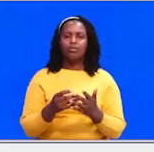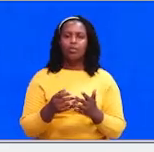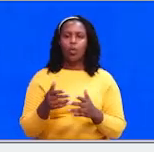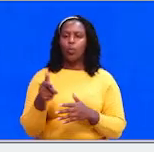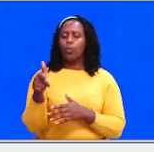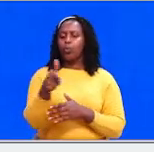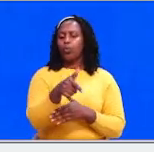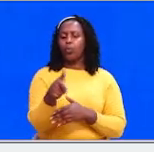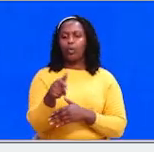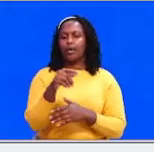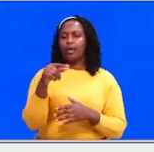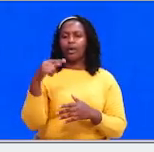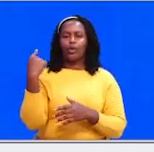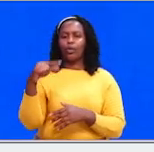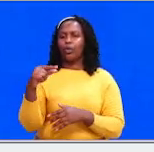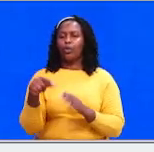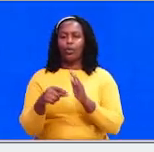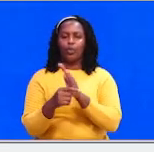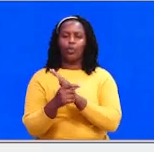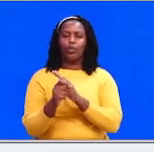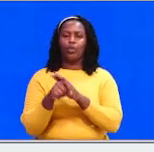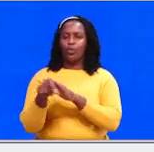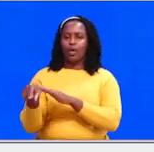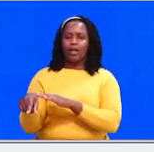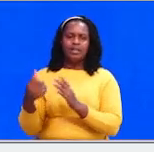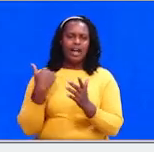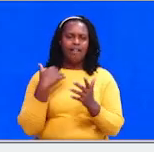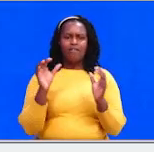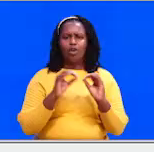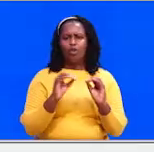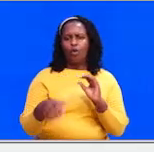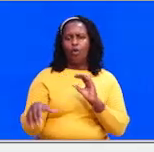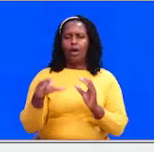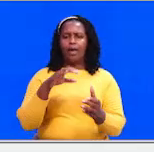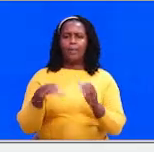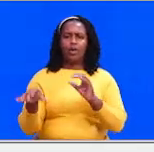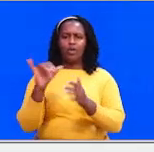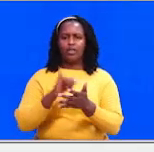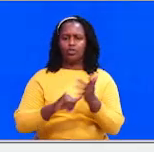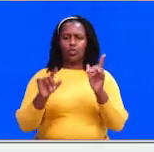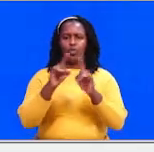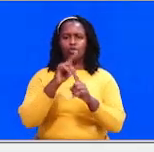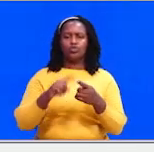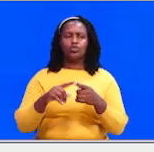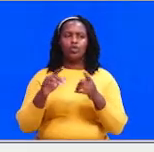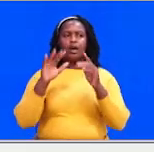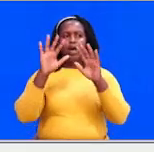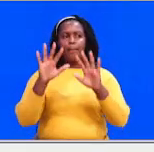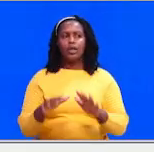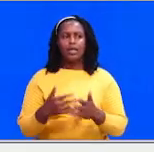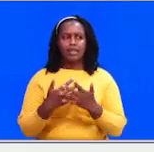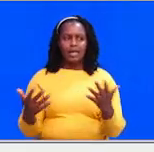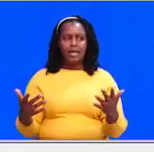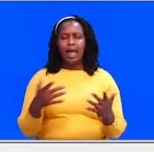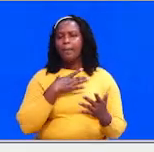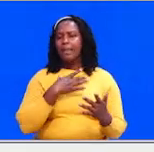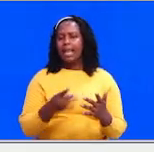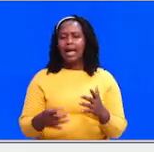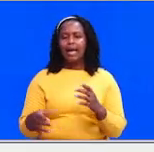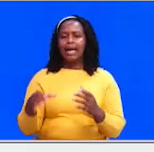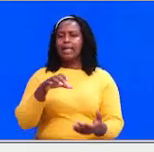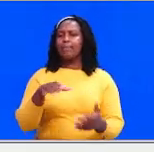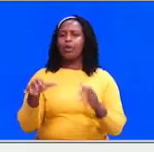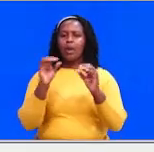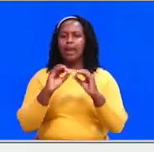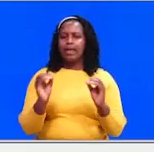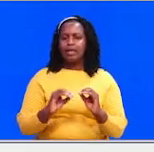grass and whatever else it is here. It doesn't have chemicals. And that is also a plus to me, because I don't like chemicals. So actually, we are very